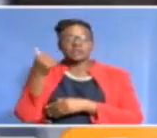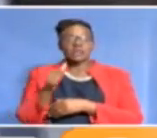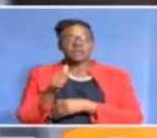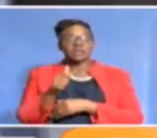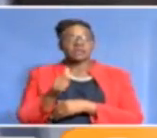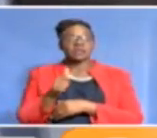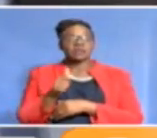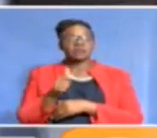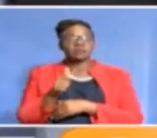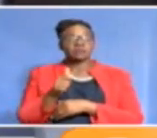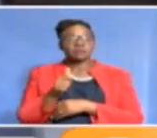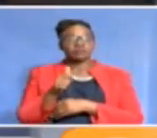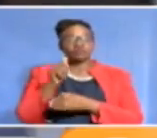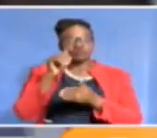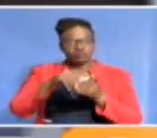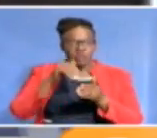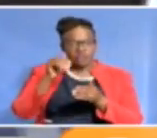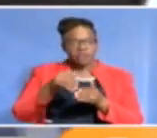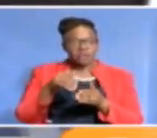mining, any